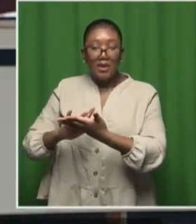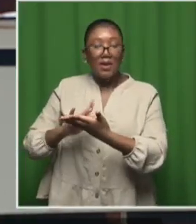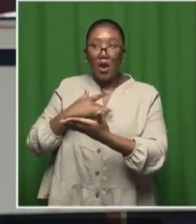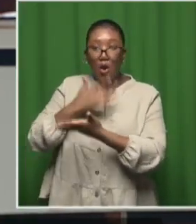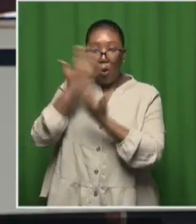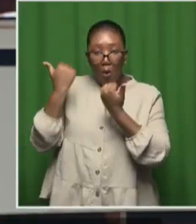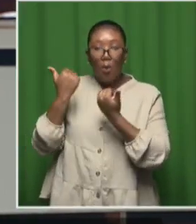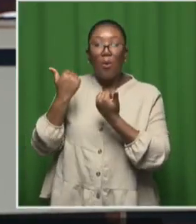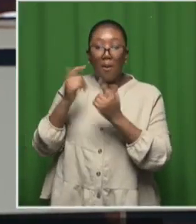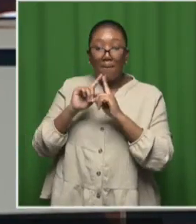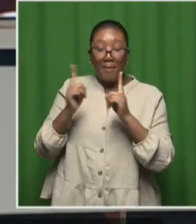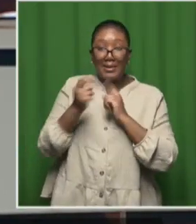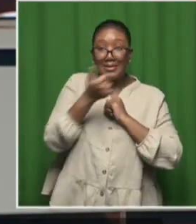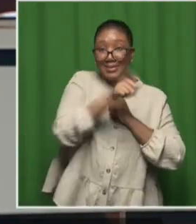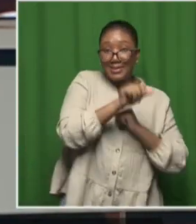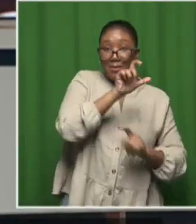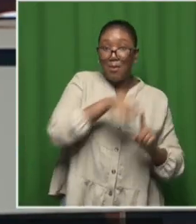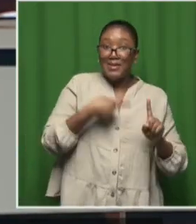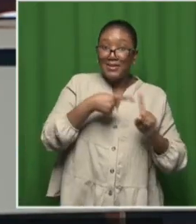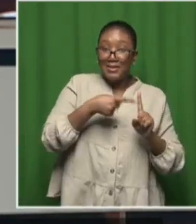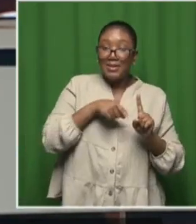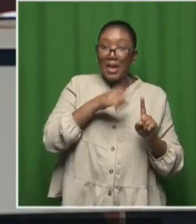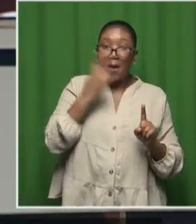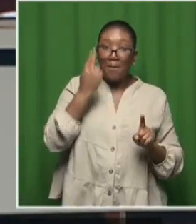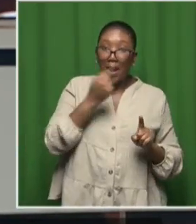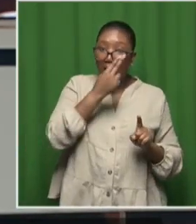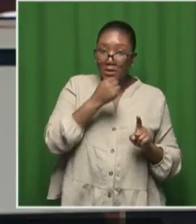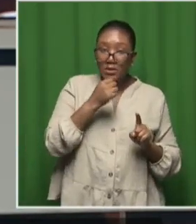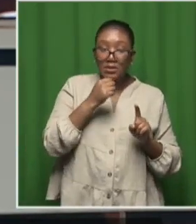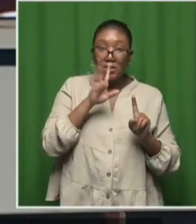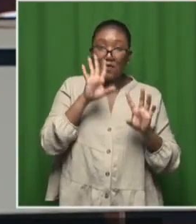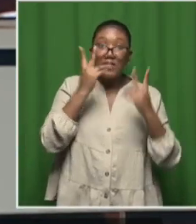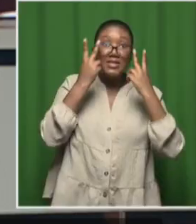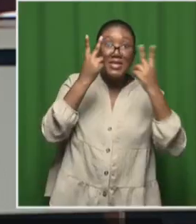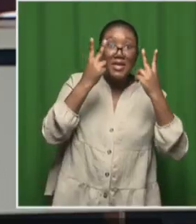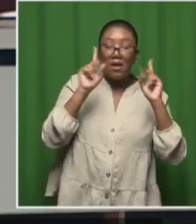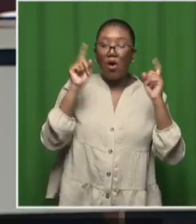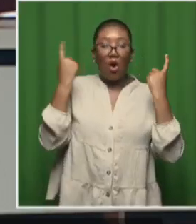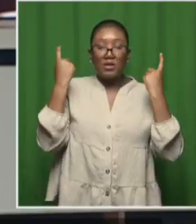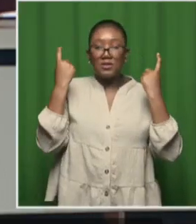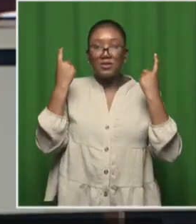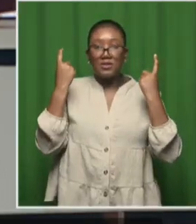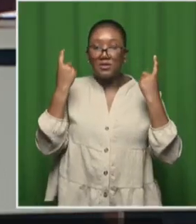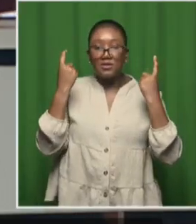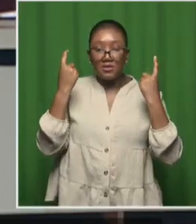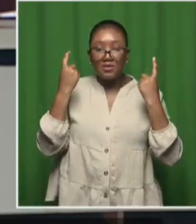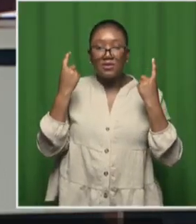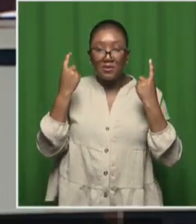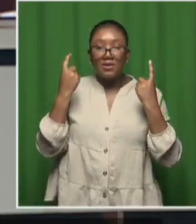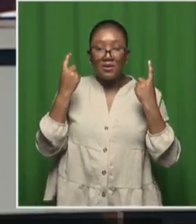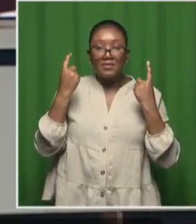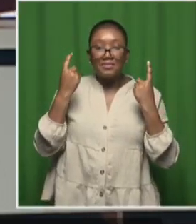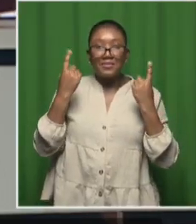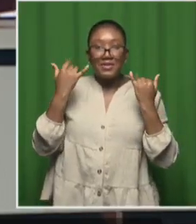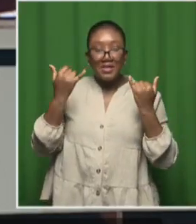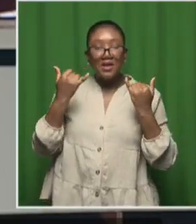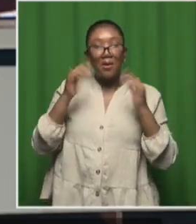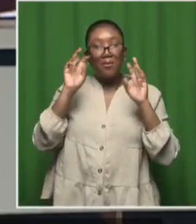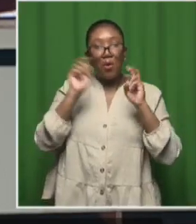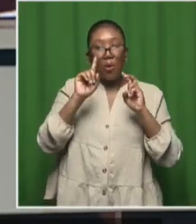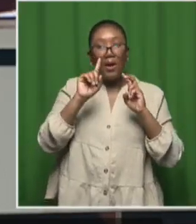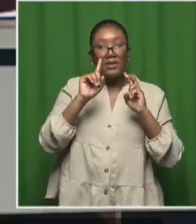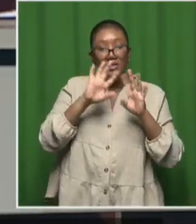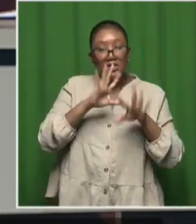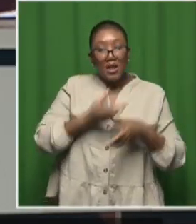with the blind people, they of course can't, and I believe there's a very poetic,